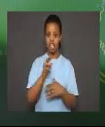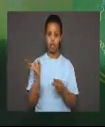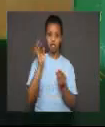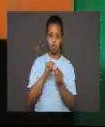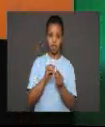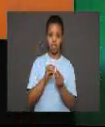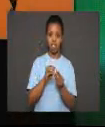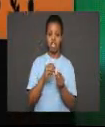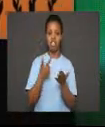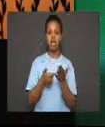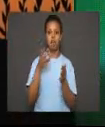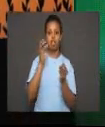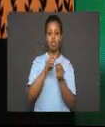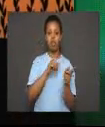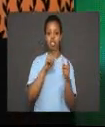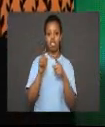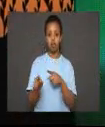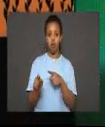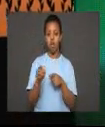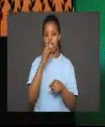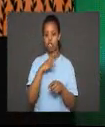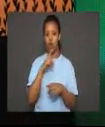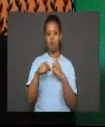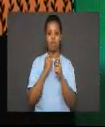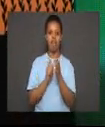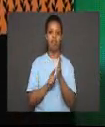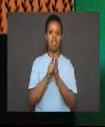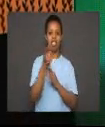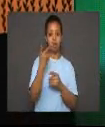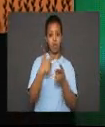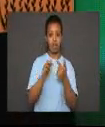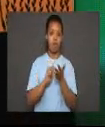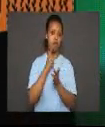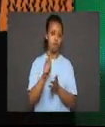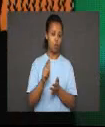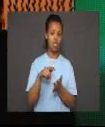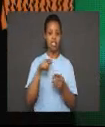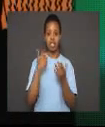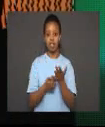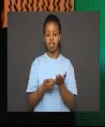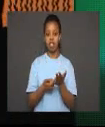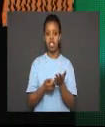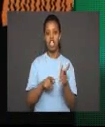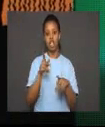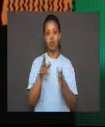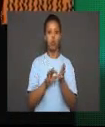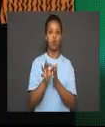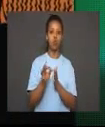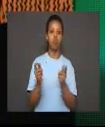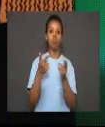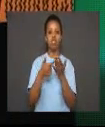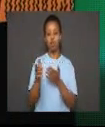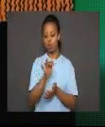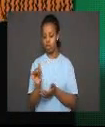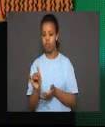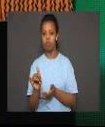beings. The impact on development due to overpopulation can be